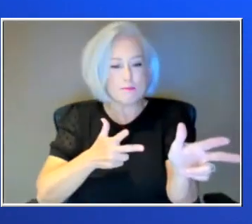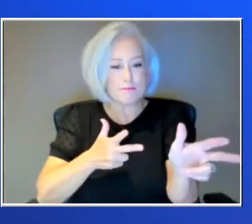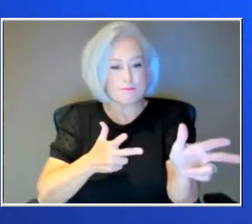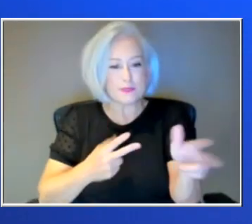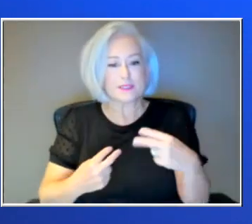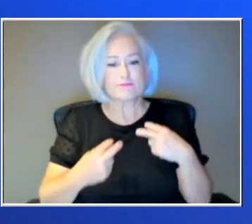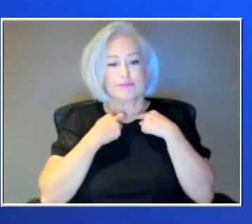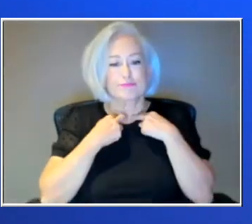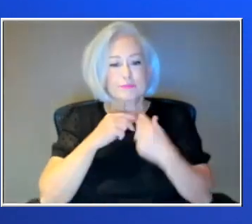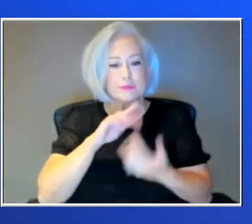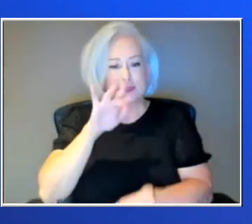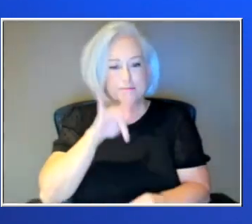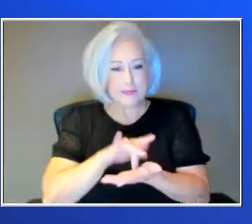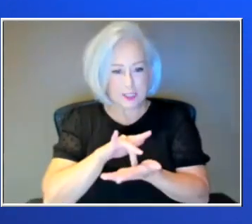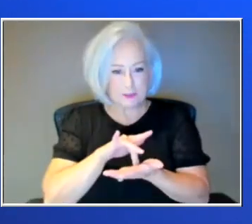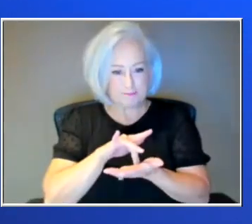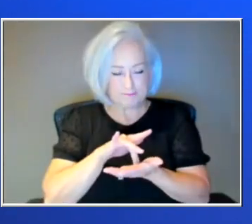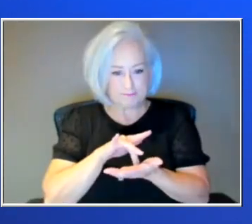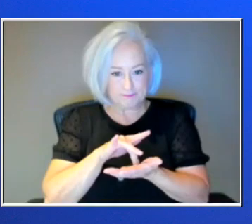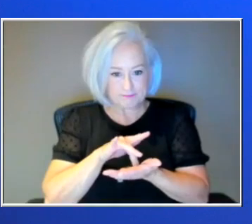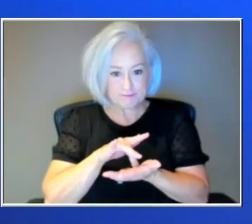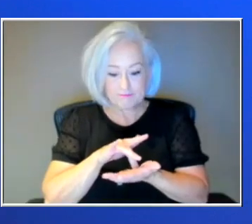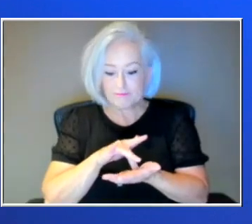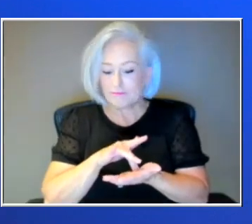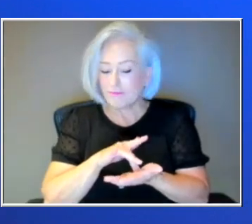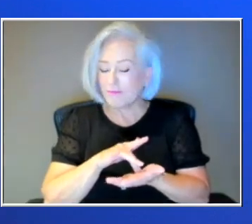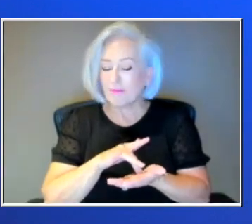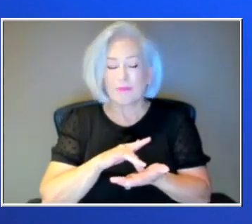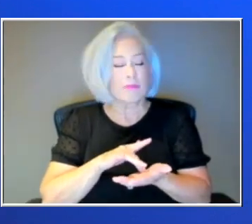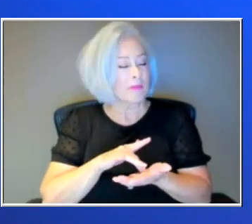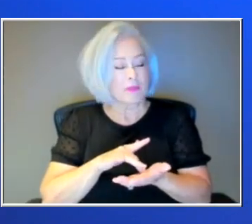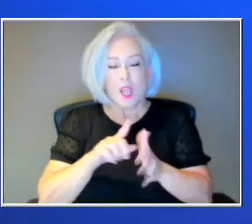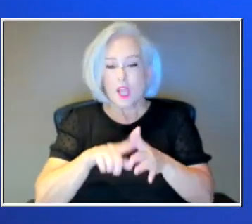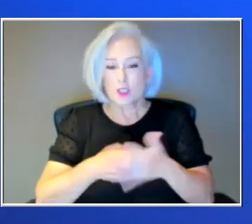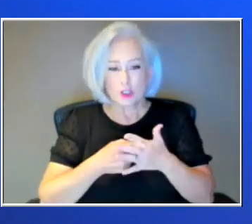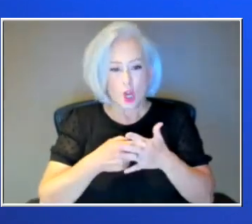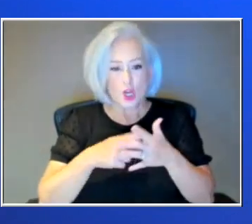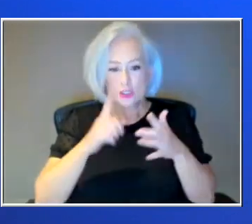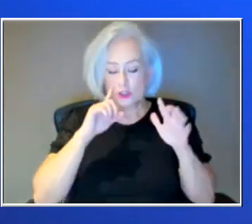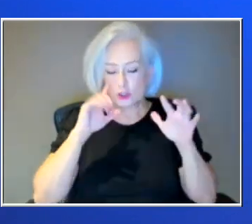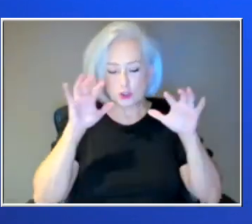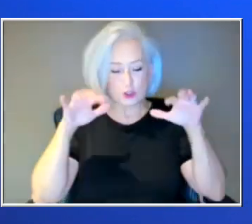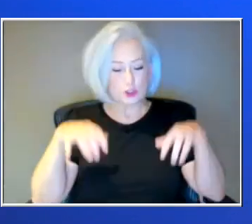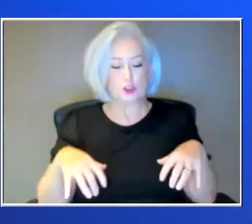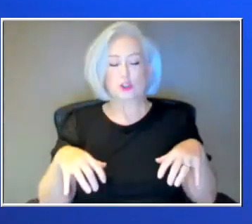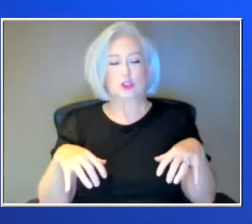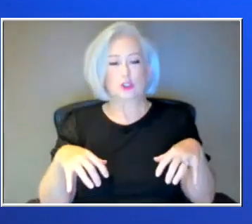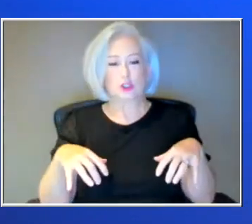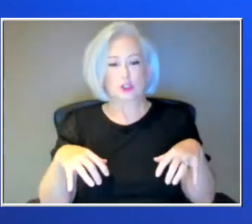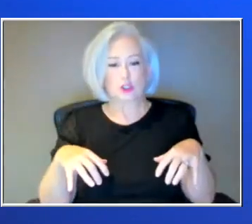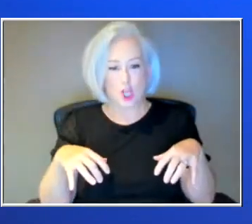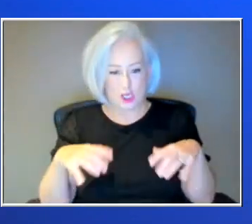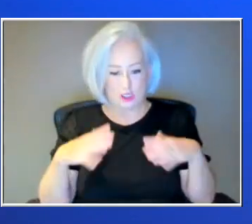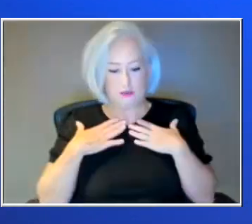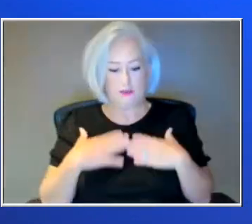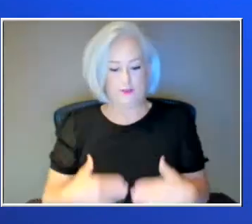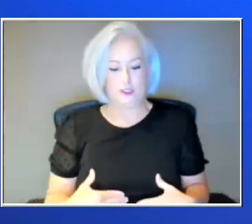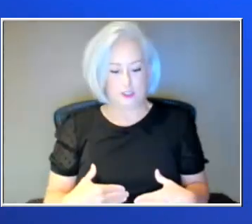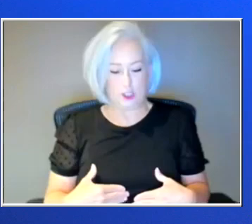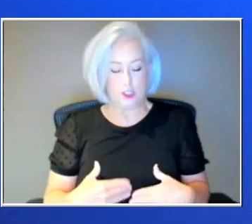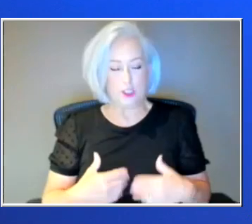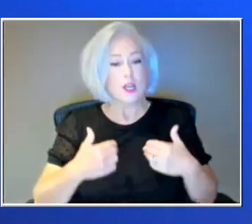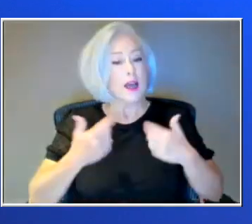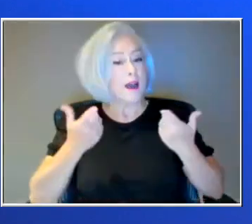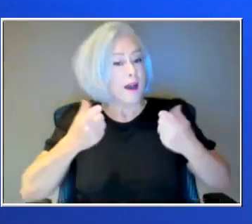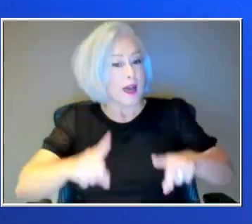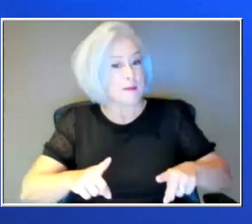I went into shock and had 2 collapsed lungs, 9